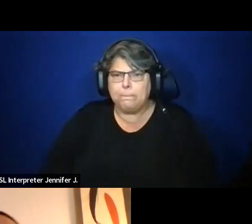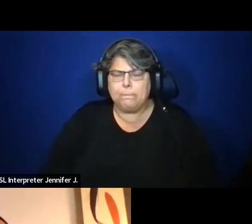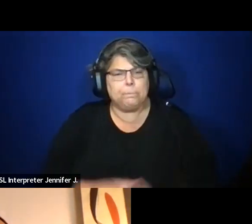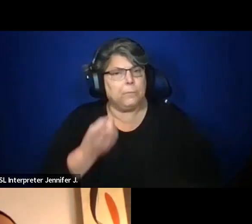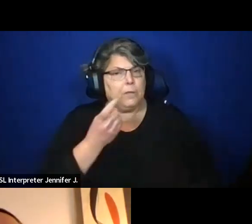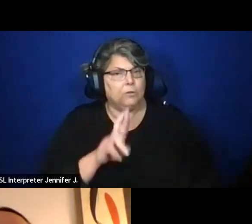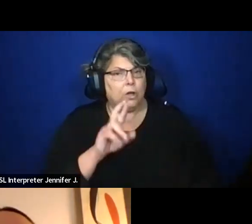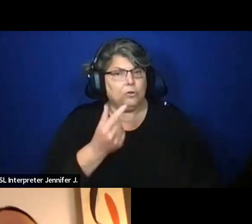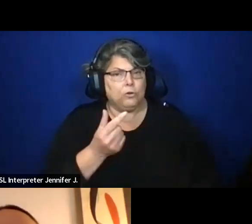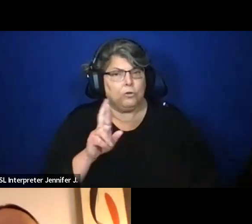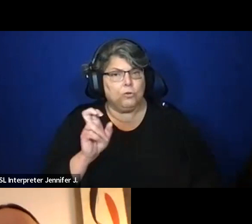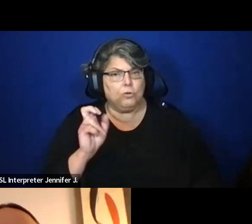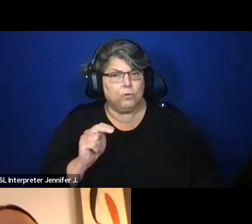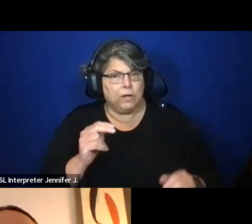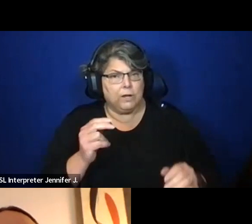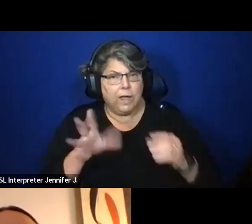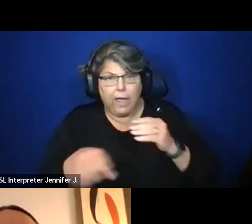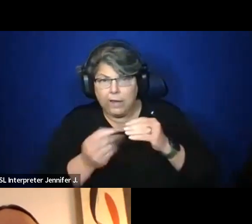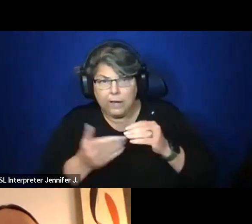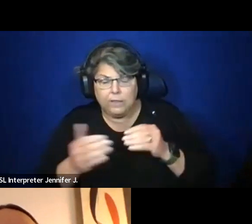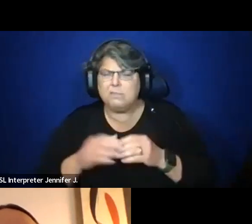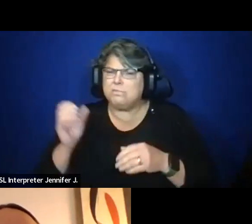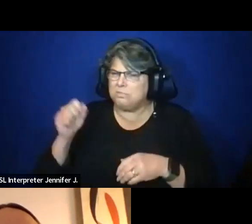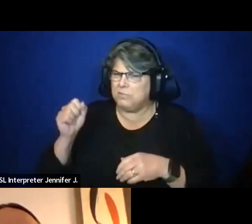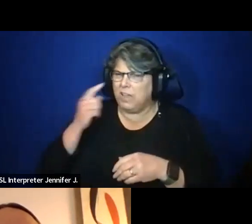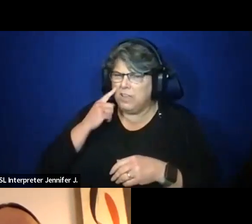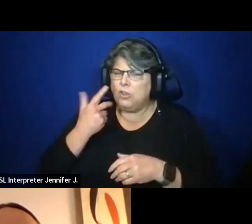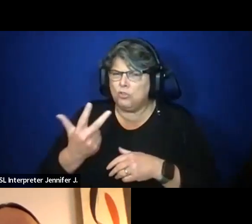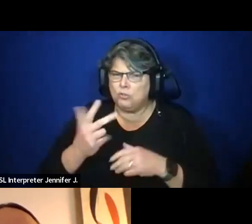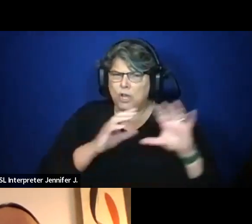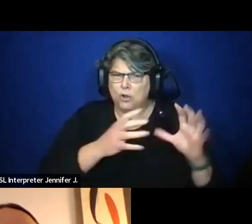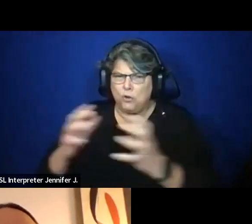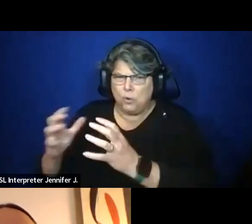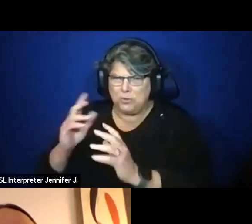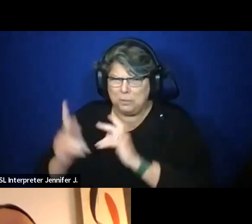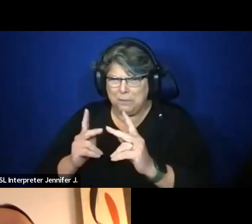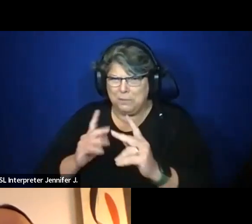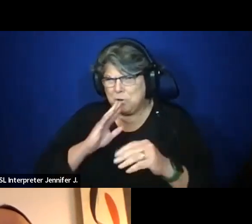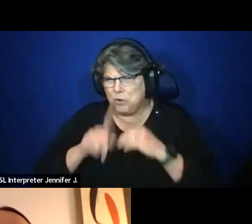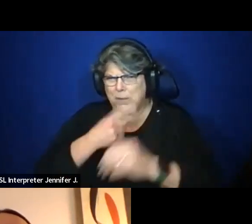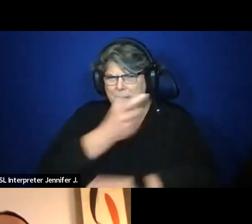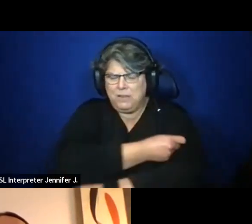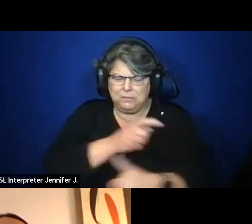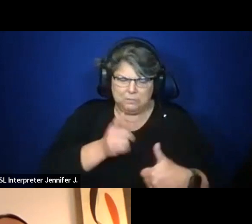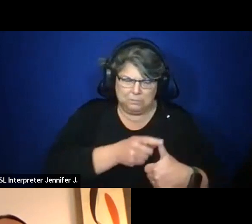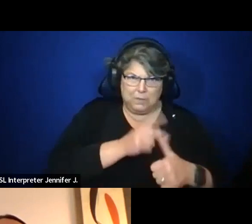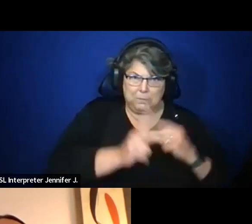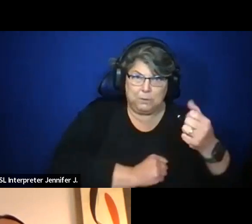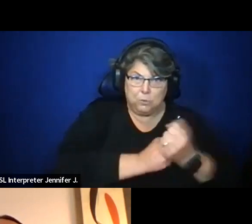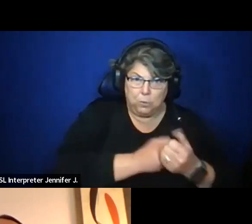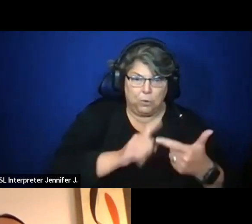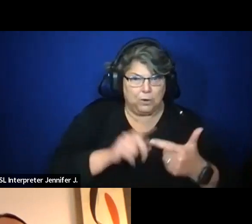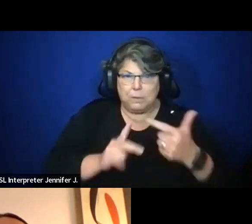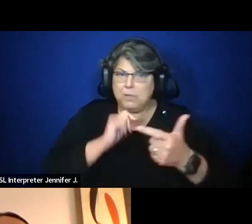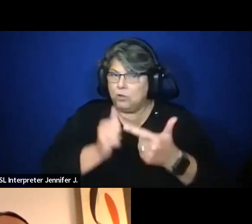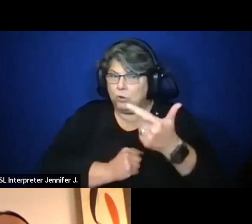Dr. Green, do you have any other thoughts on that? Yeah, Paul, I think there are 3 camps of people when it comes to vaccination: those that support it, those that don't,